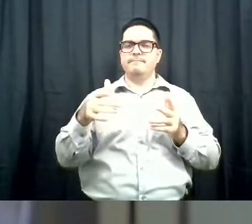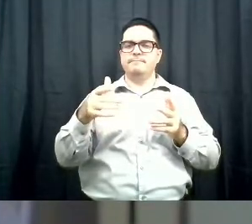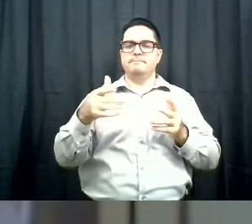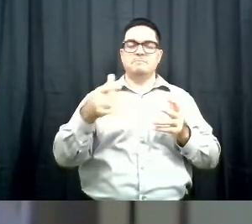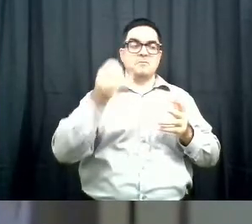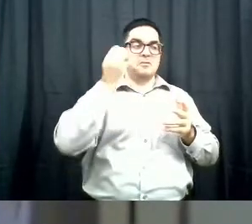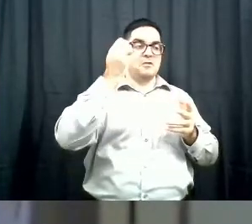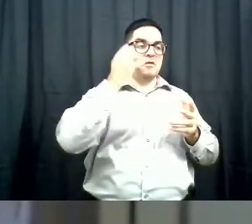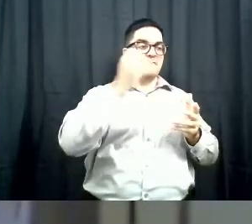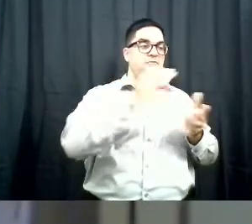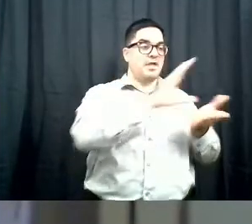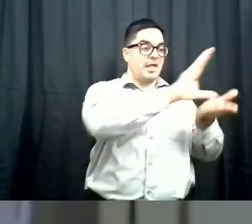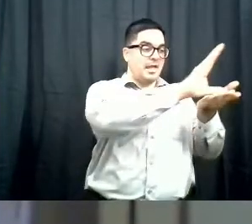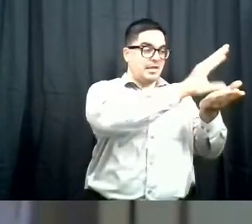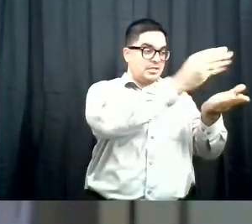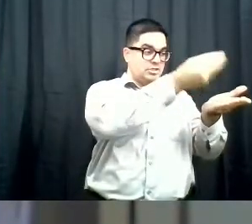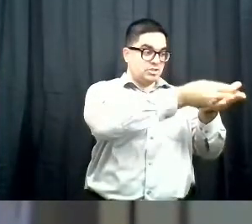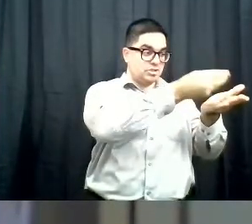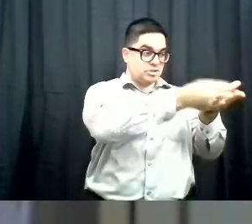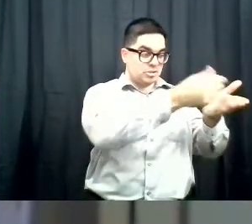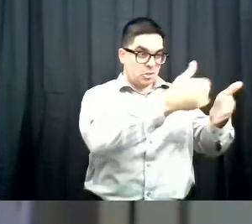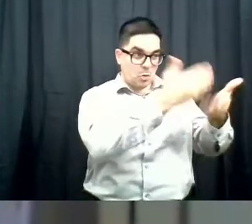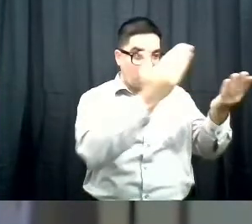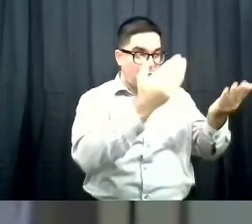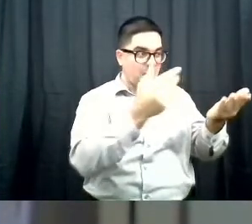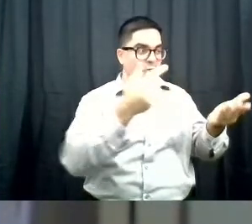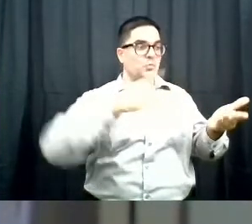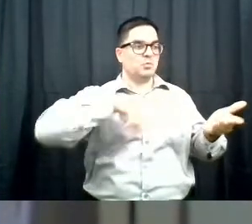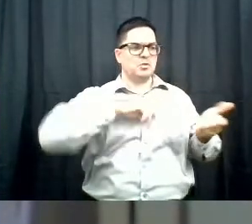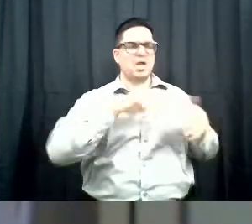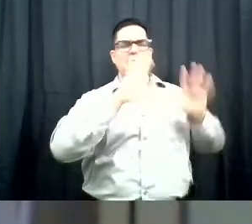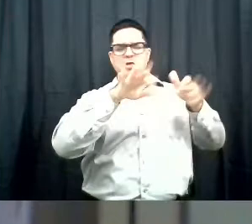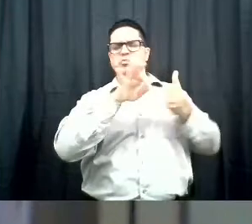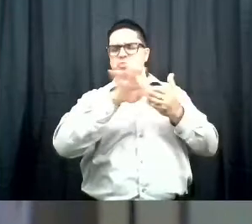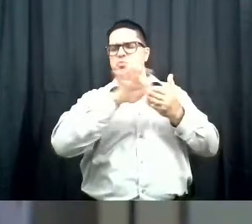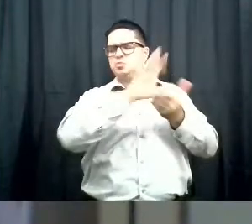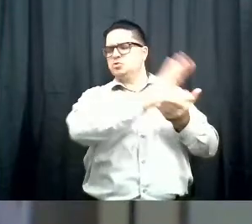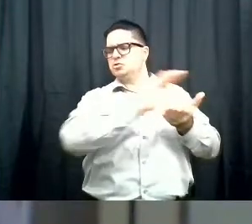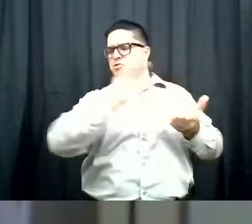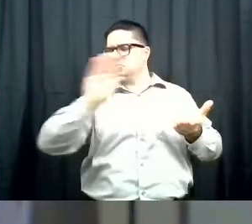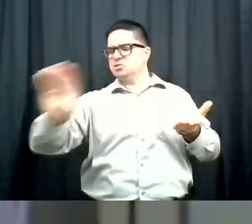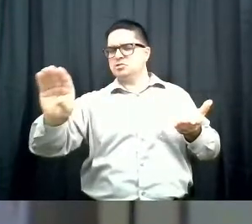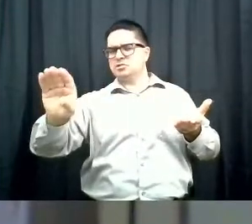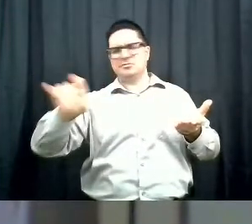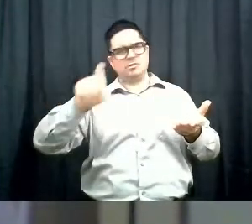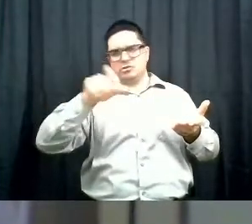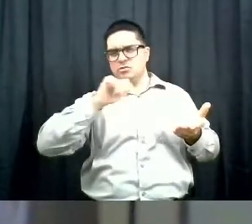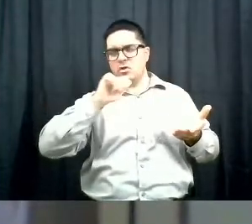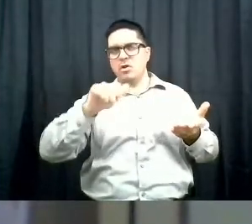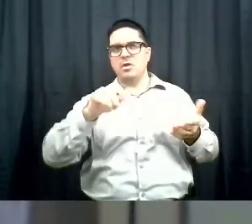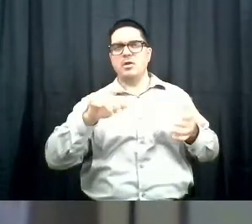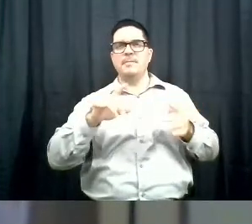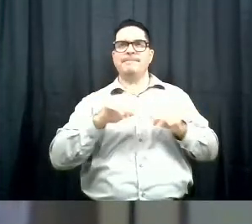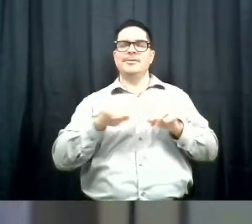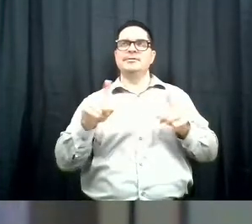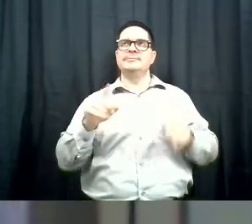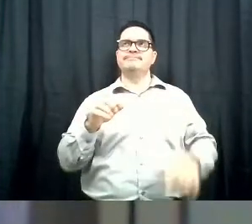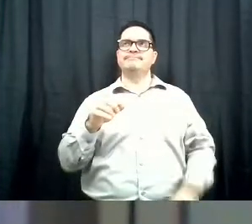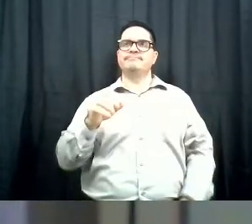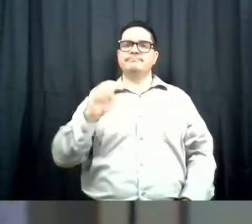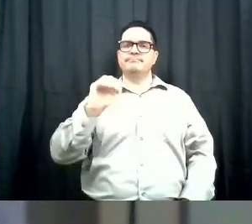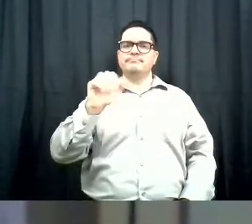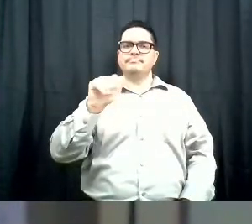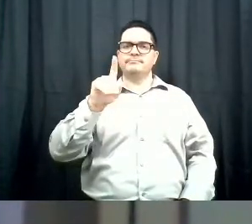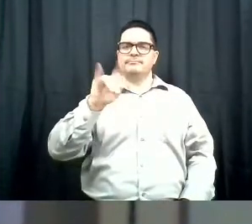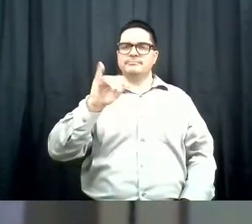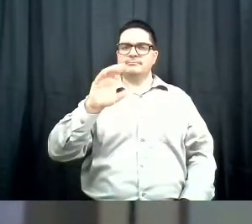have. I think when we think about Medicaid, I completely get that it's just what is written in the law